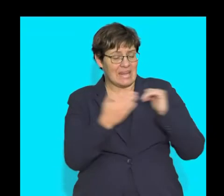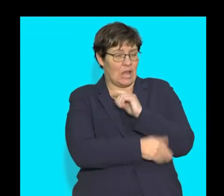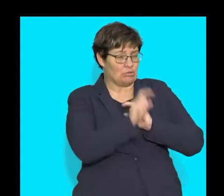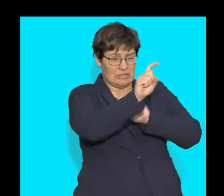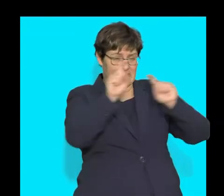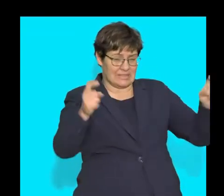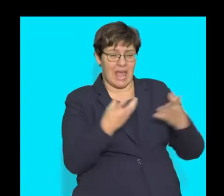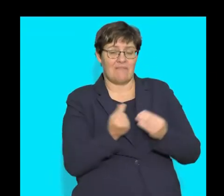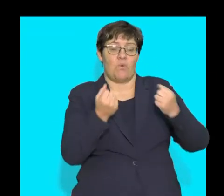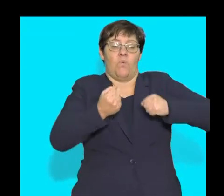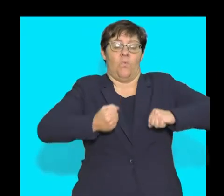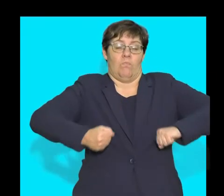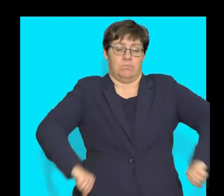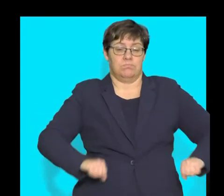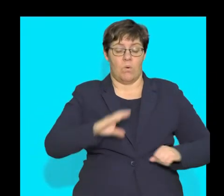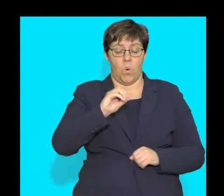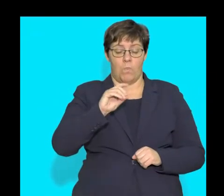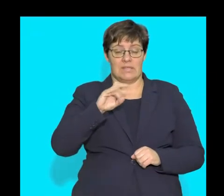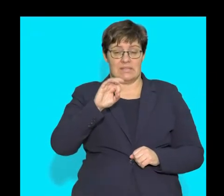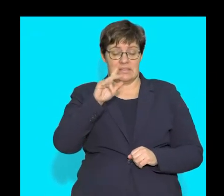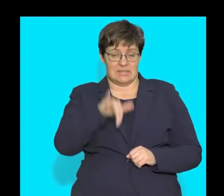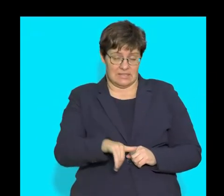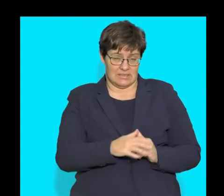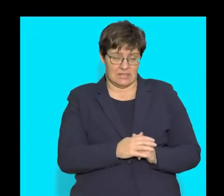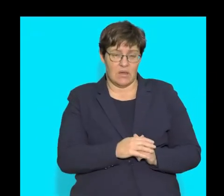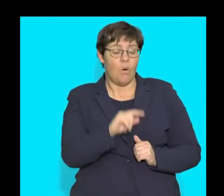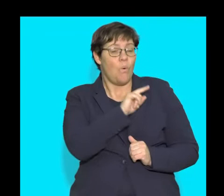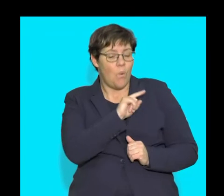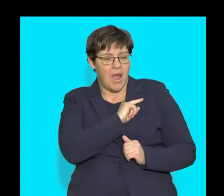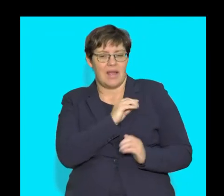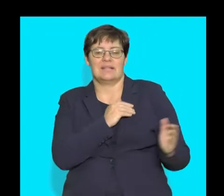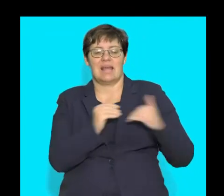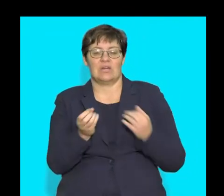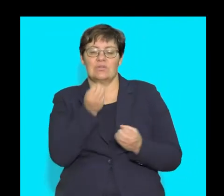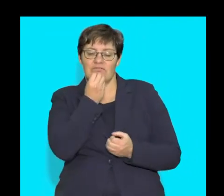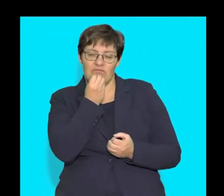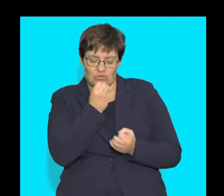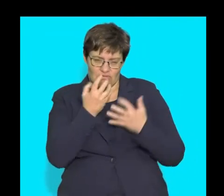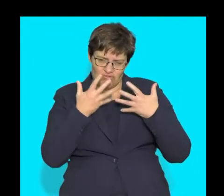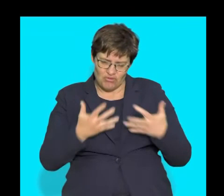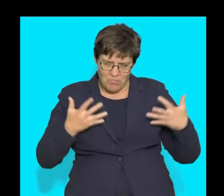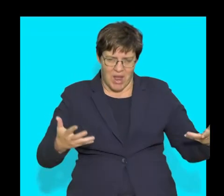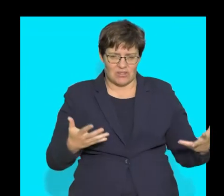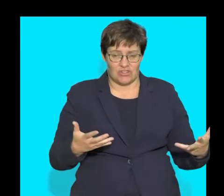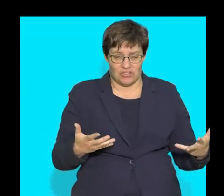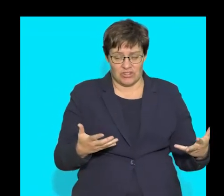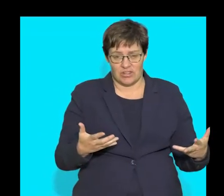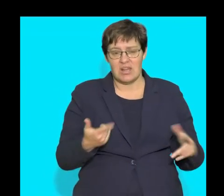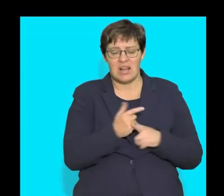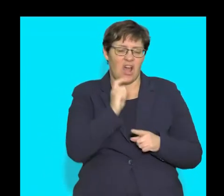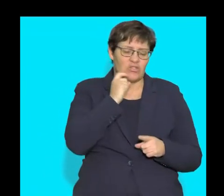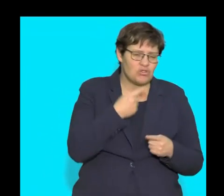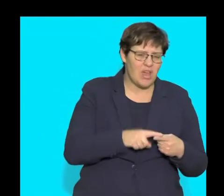prevalent in many countries is called obesity, and that's again due to a diet that is rich in energy